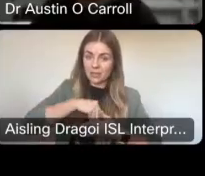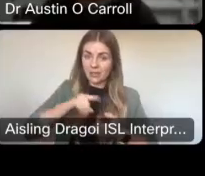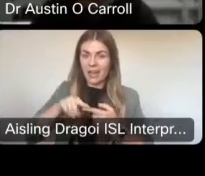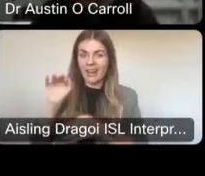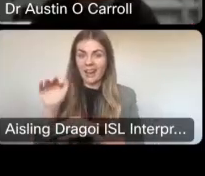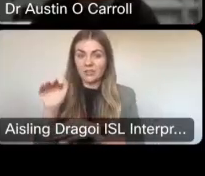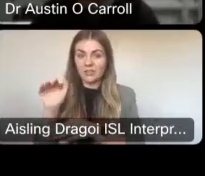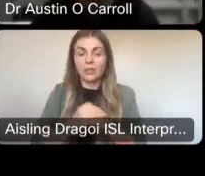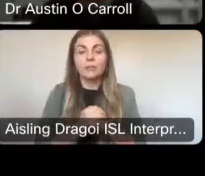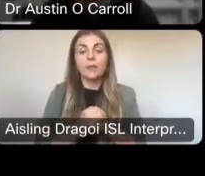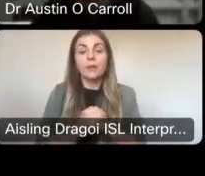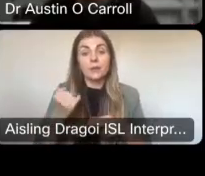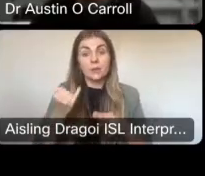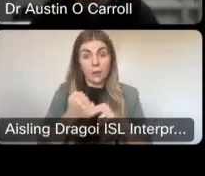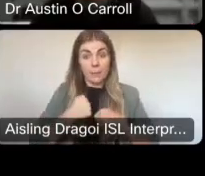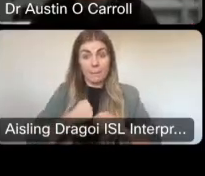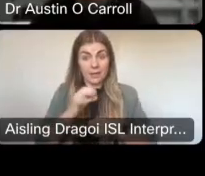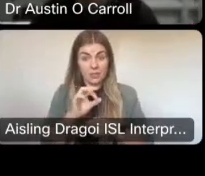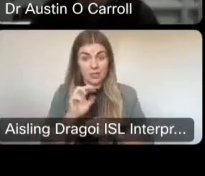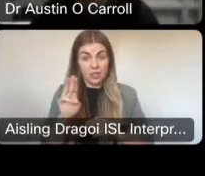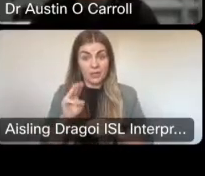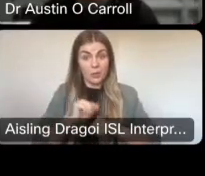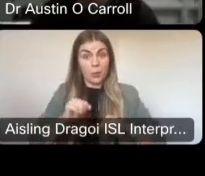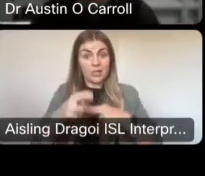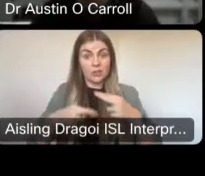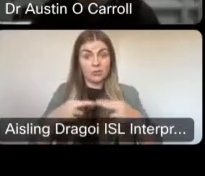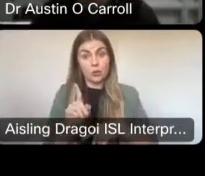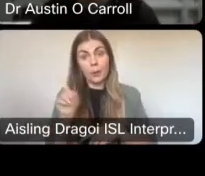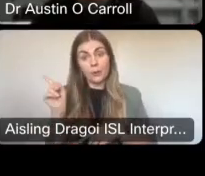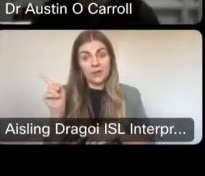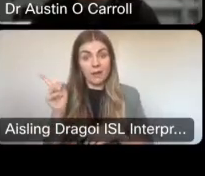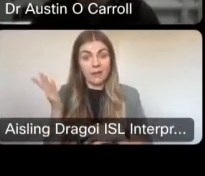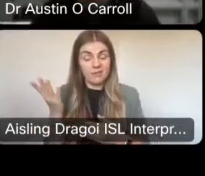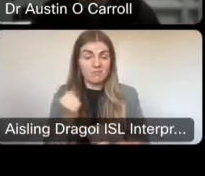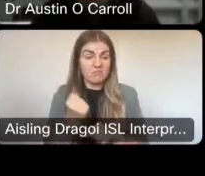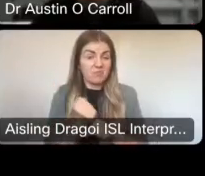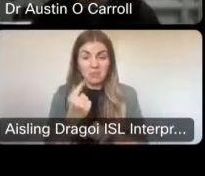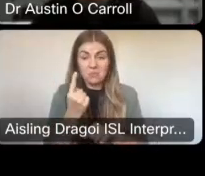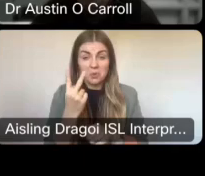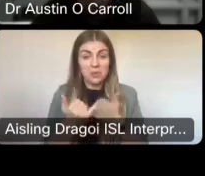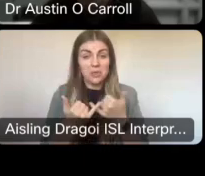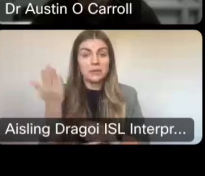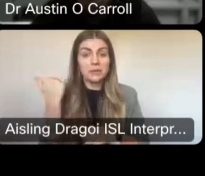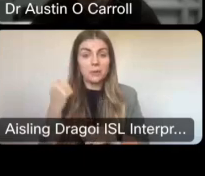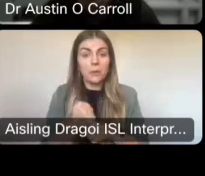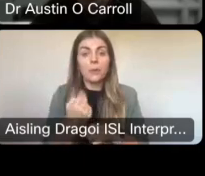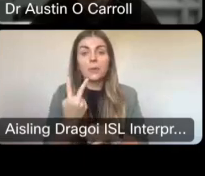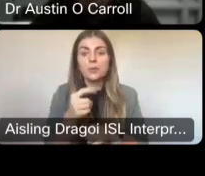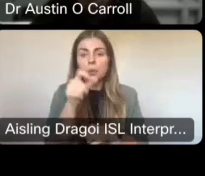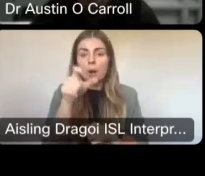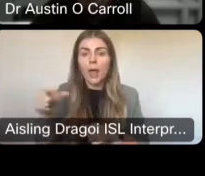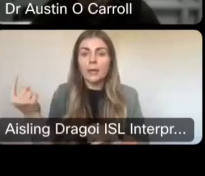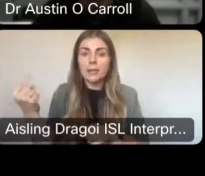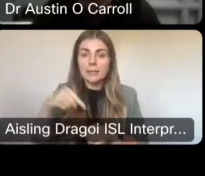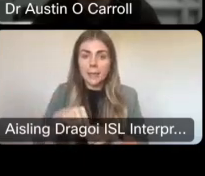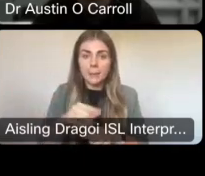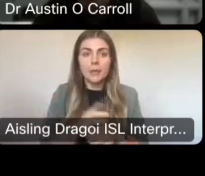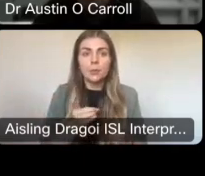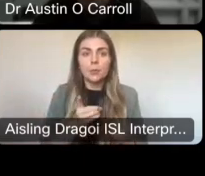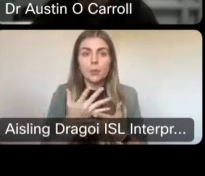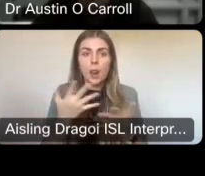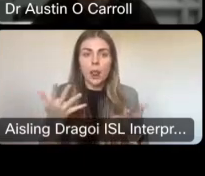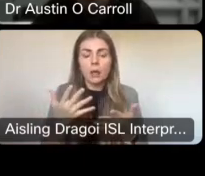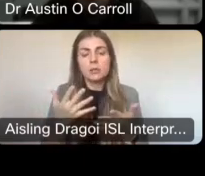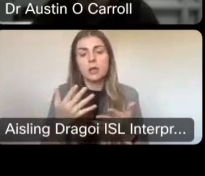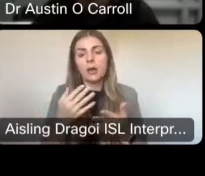room that's outside, this is a year or 2 ago, we had 2 clients who were coming in. We do benzodiazepine detoxes, and they were both